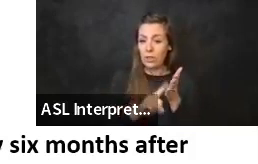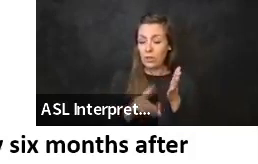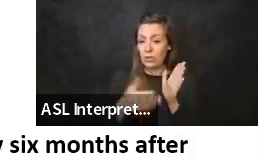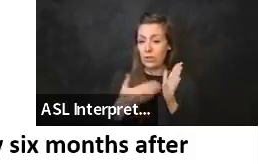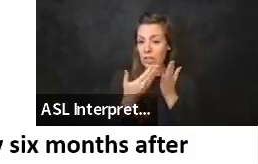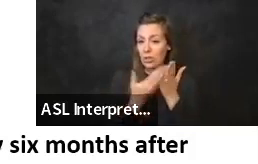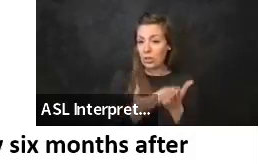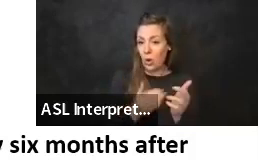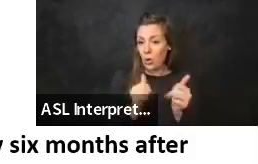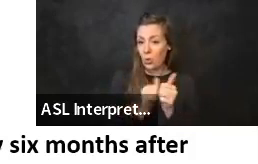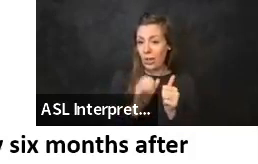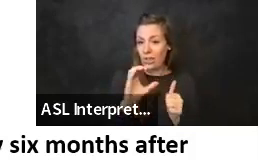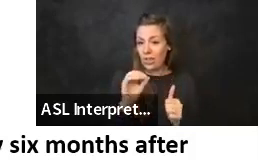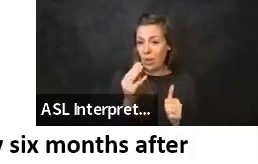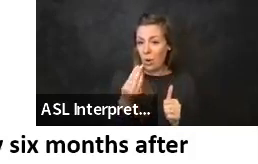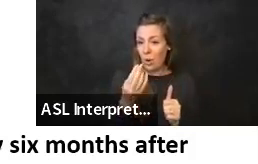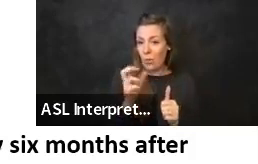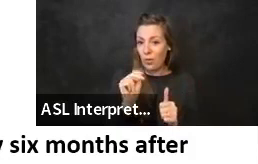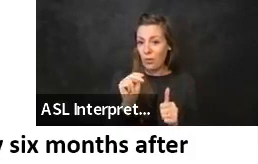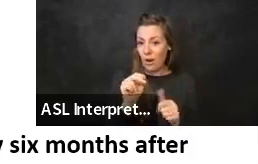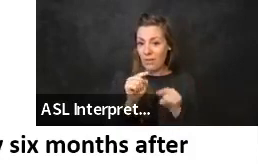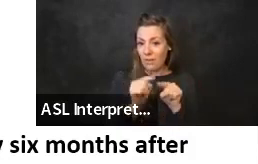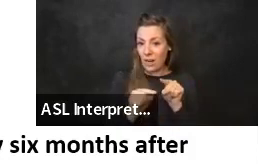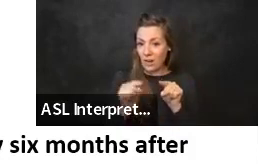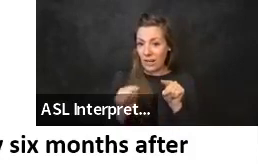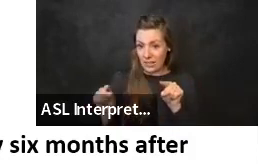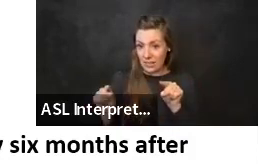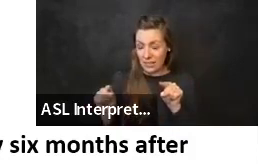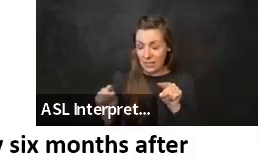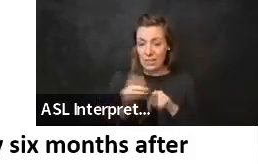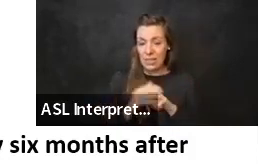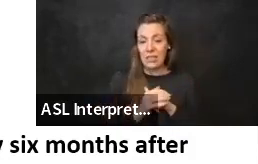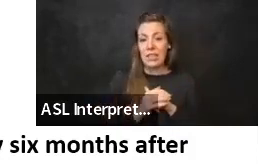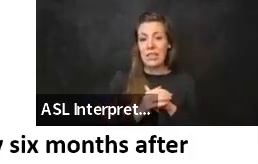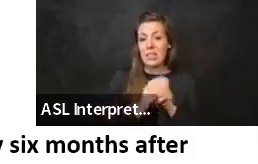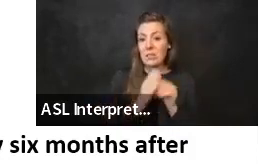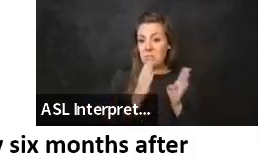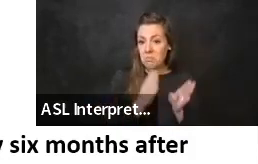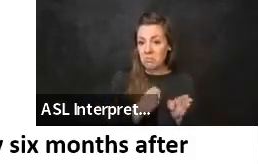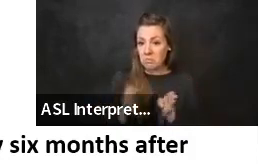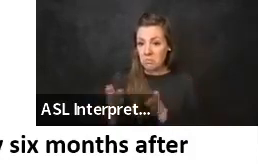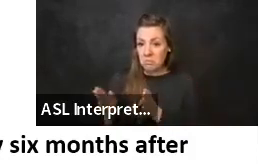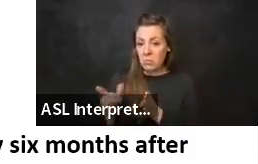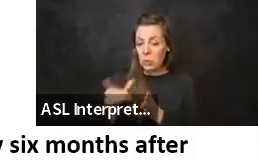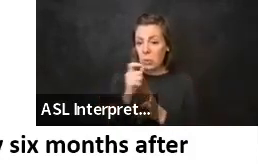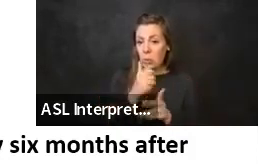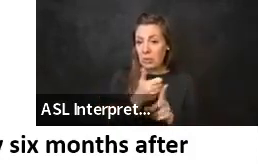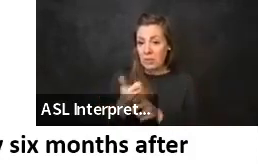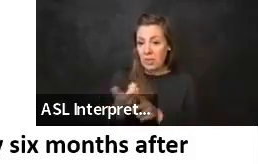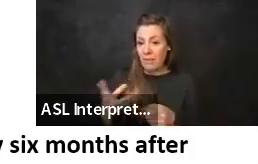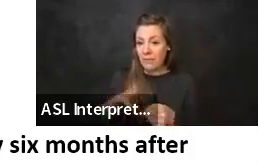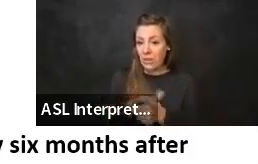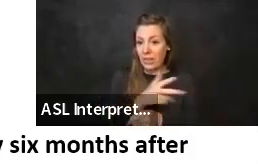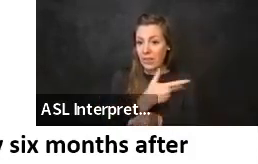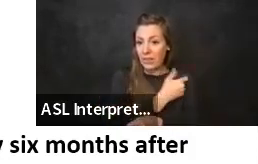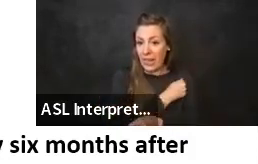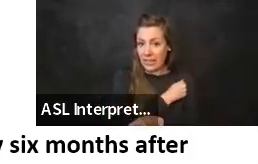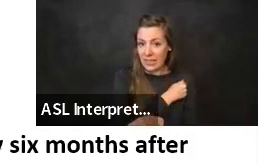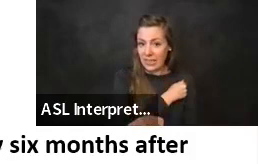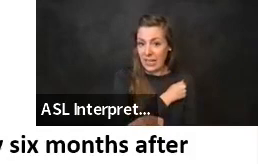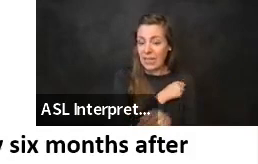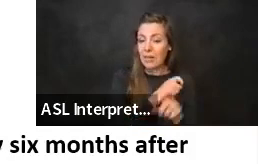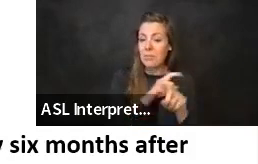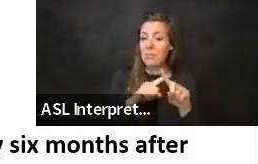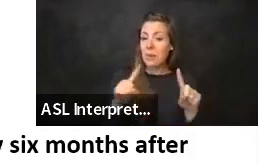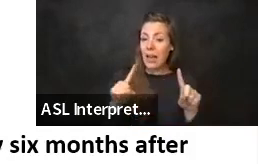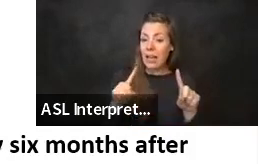the Omicron variant that individuals who are fully vaccinated, but it's